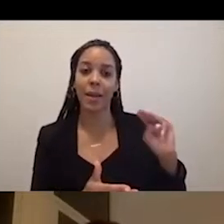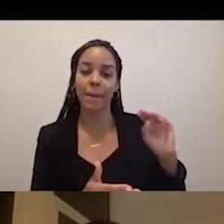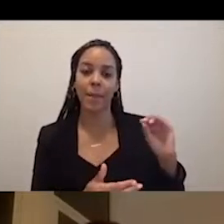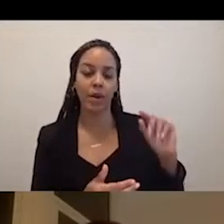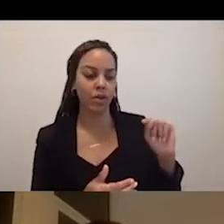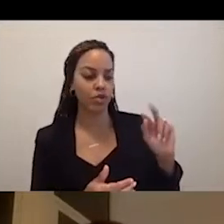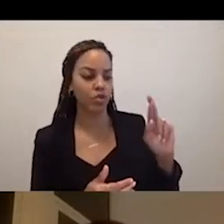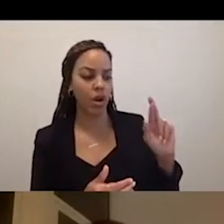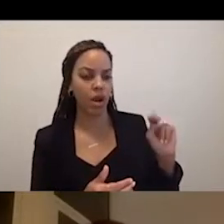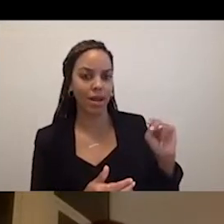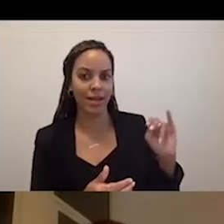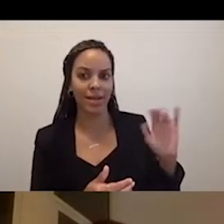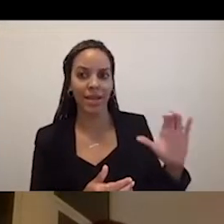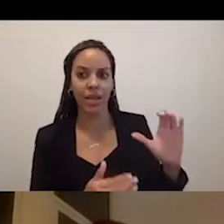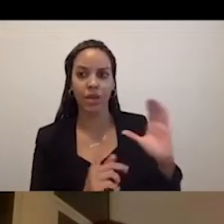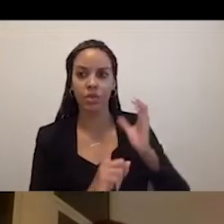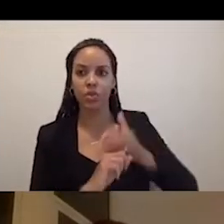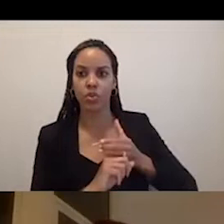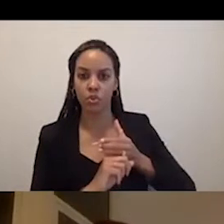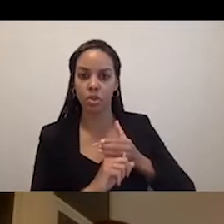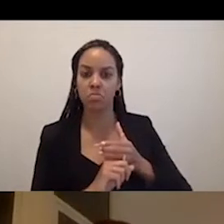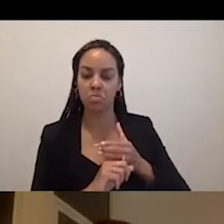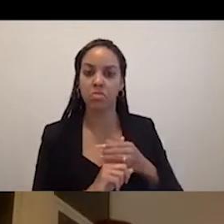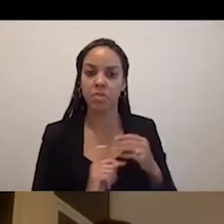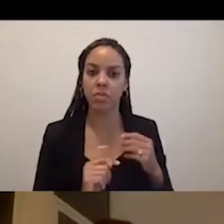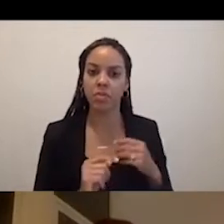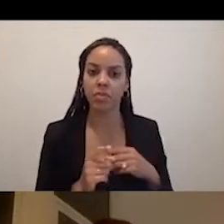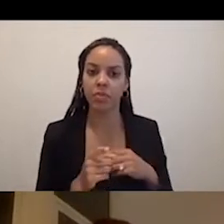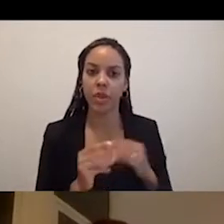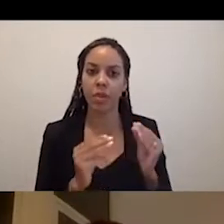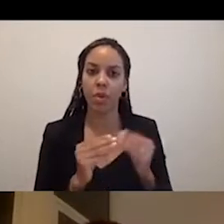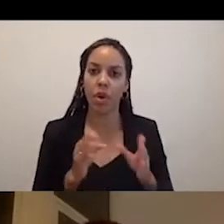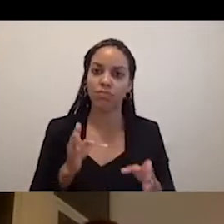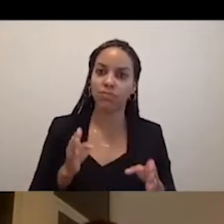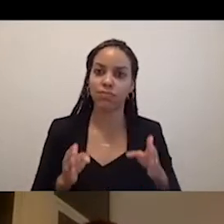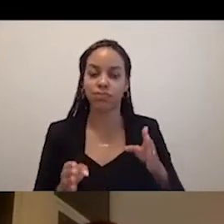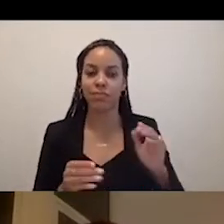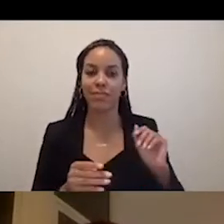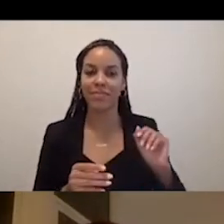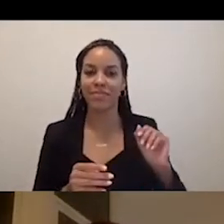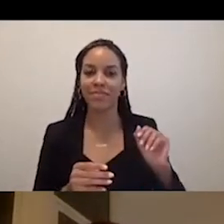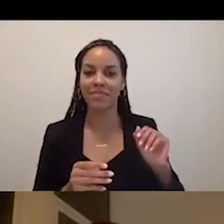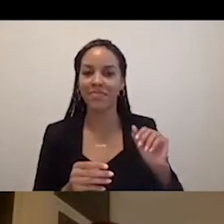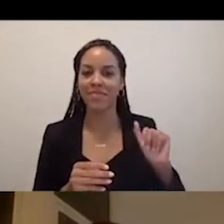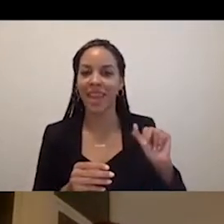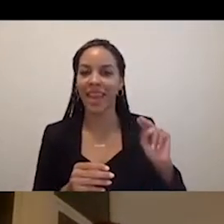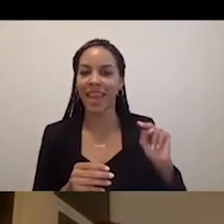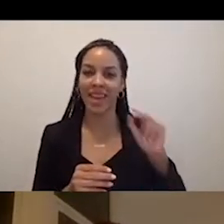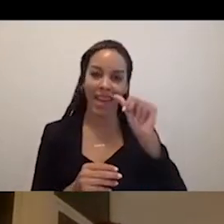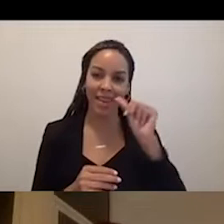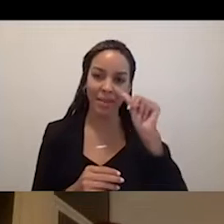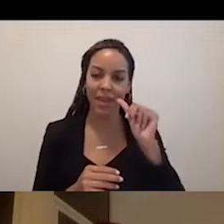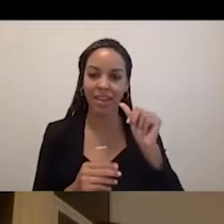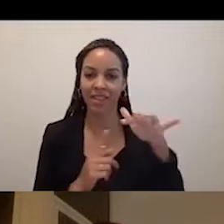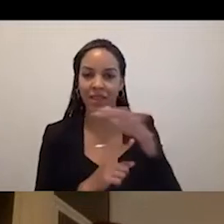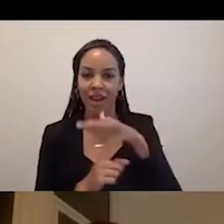go next. Again, Meta with a kind of animated environment. Next. So there's VR